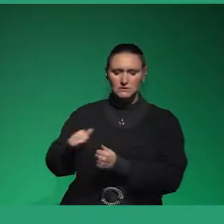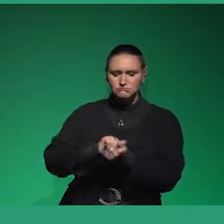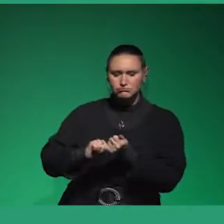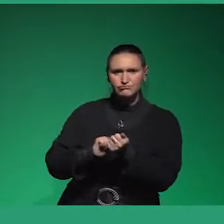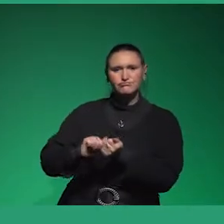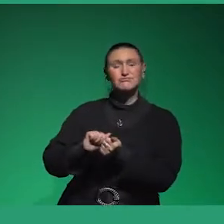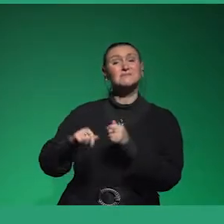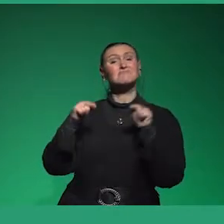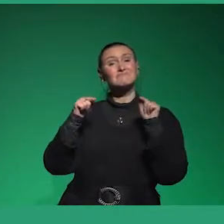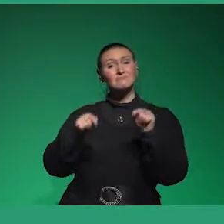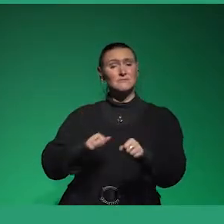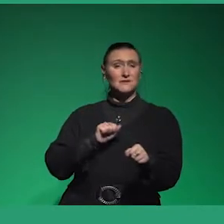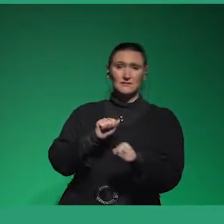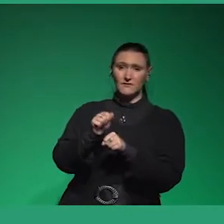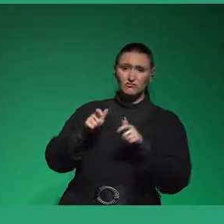international campaign.